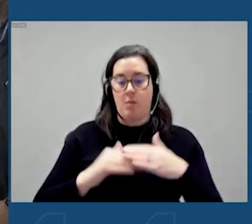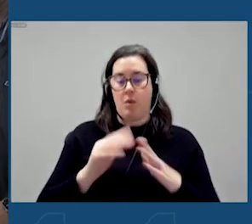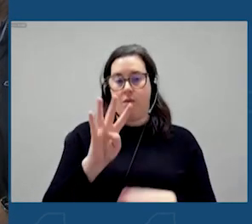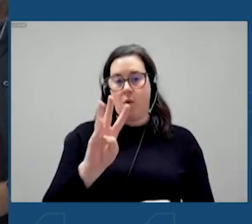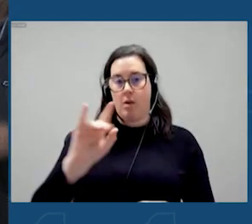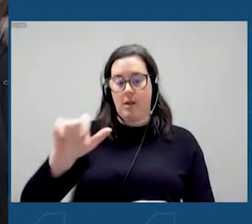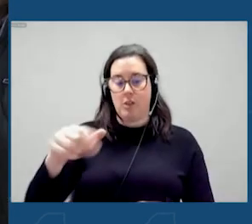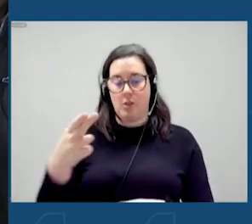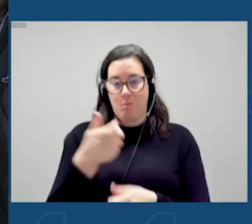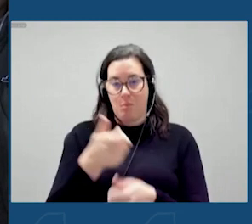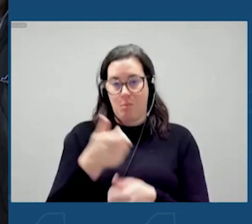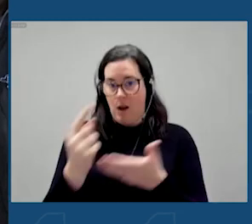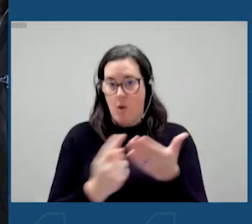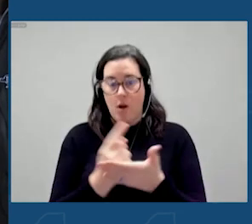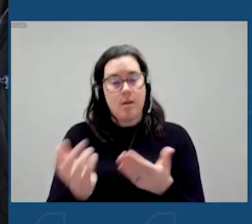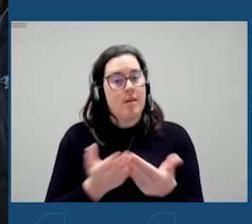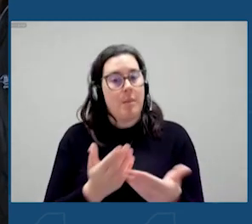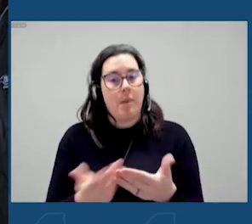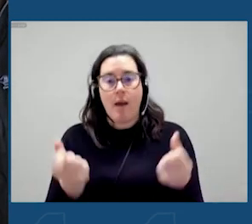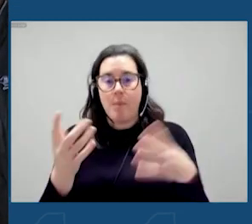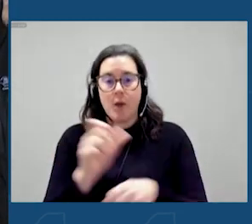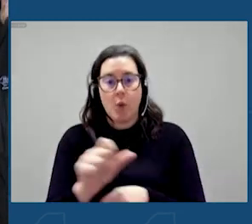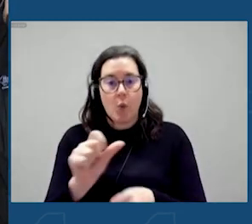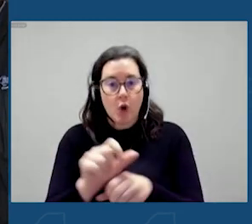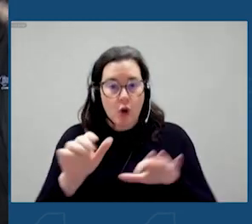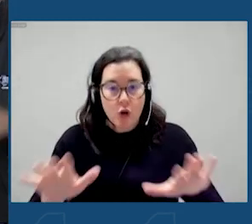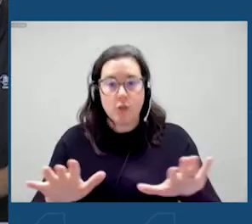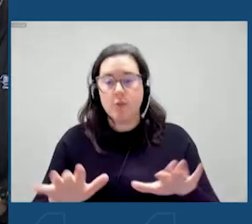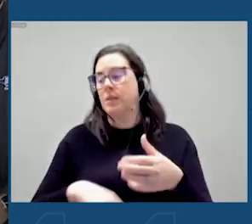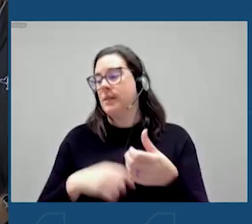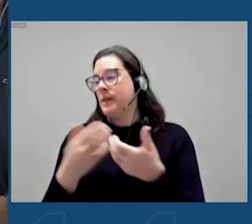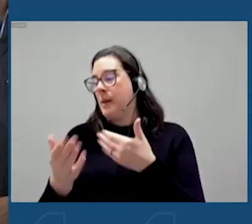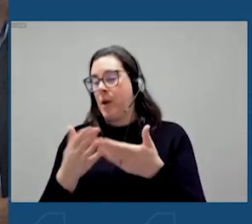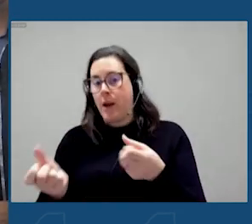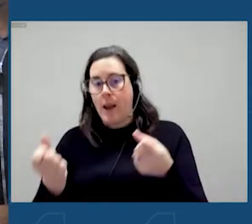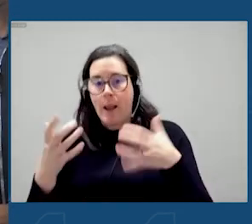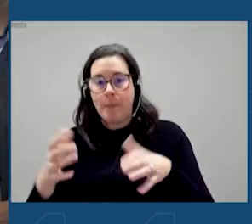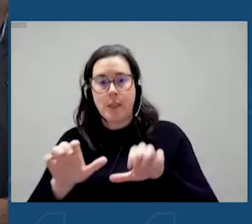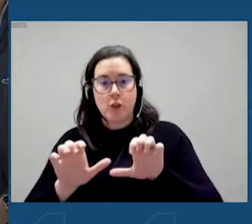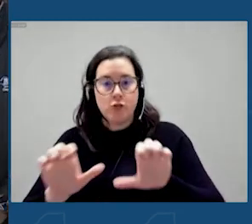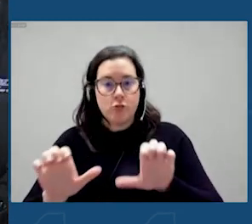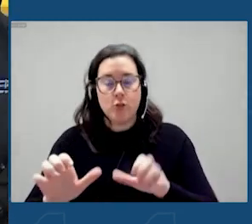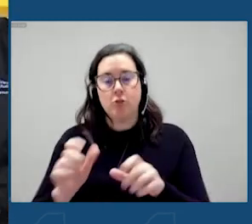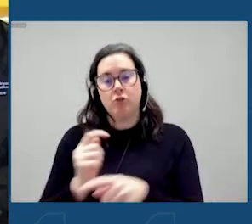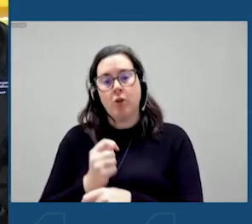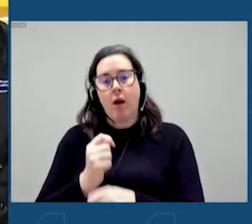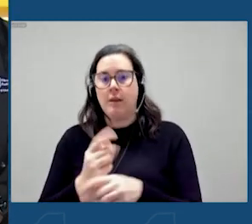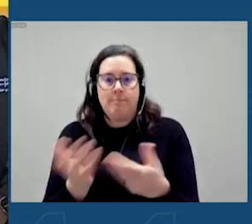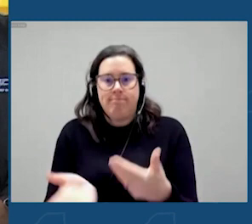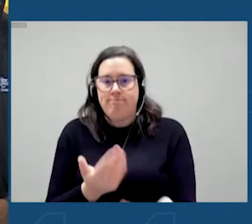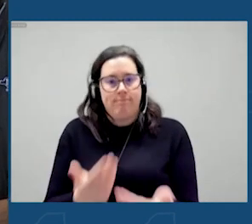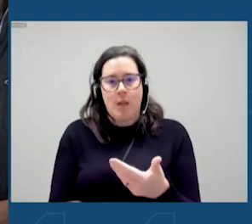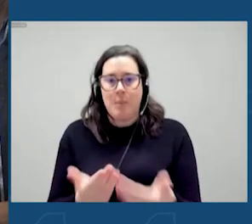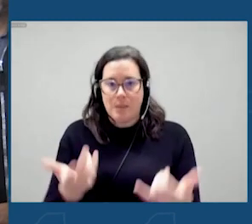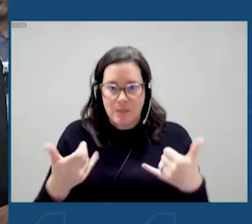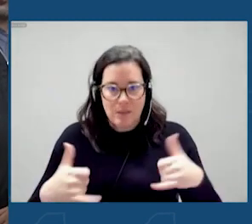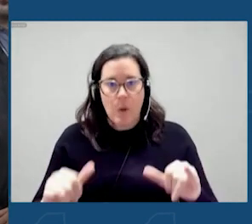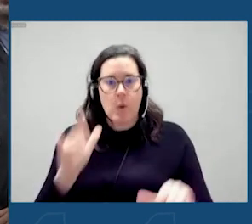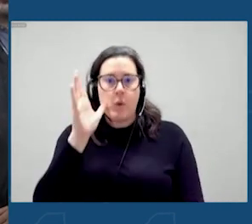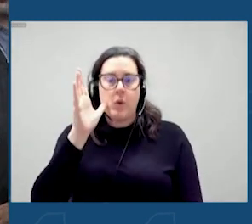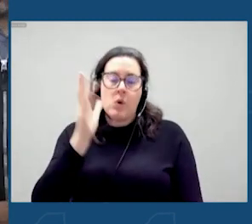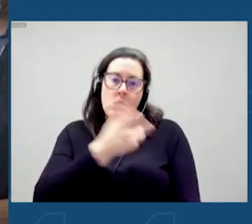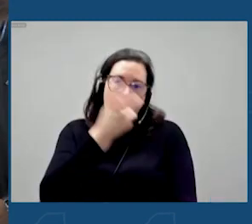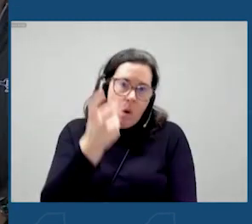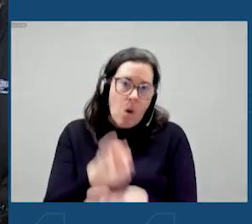people we have out and how many plow trucks we have on the roads. it's very difficult to keep up with that